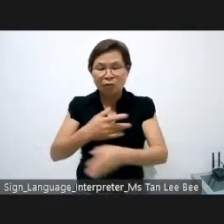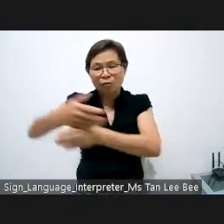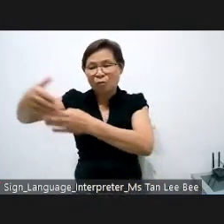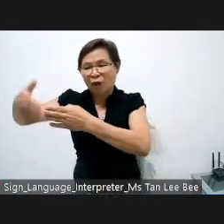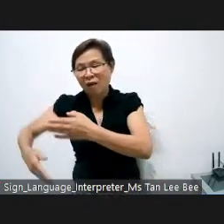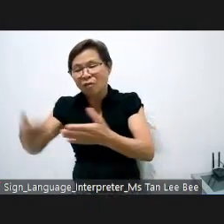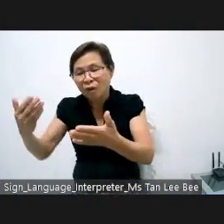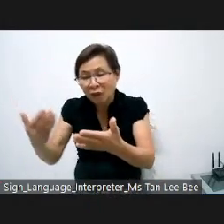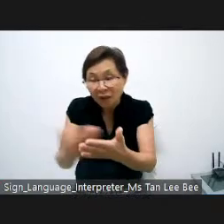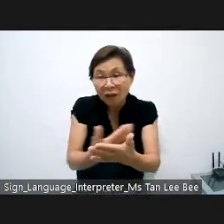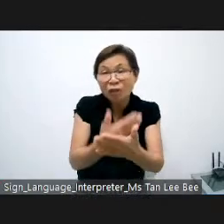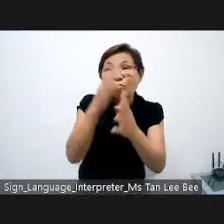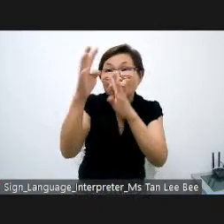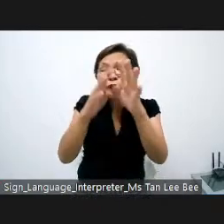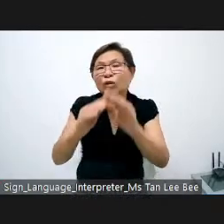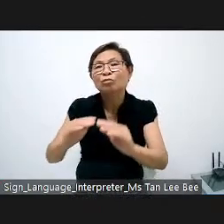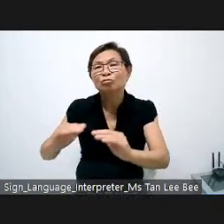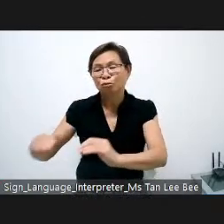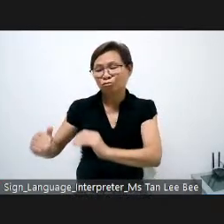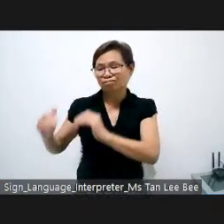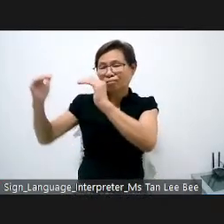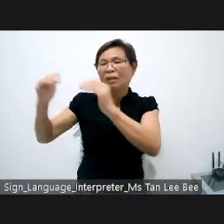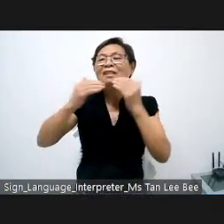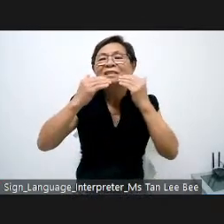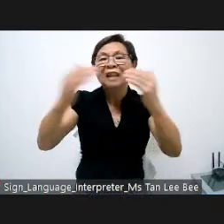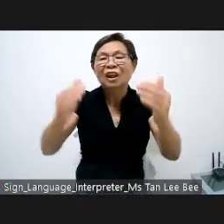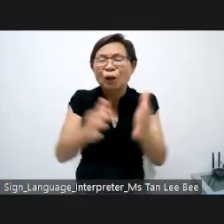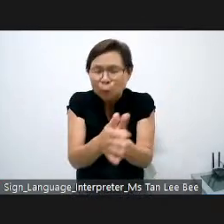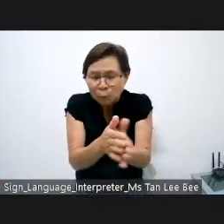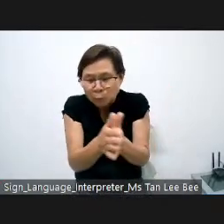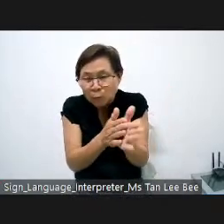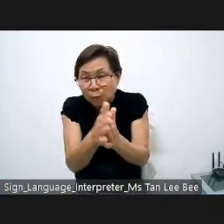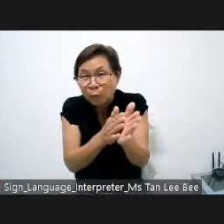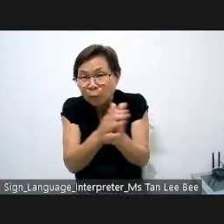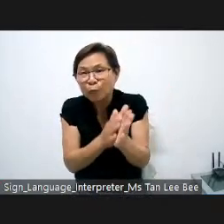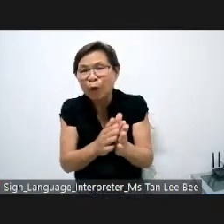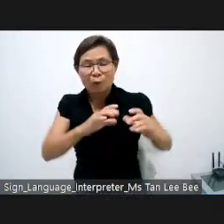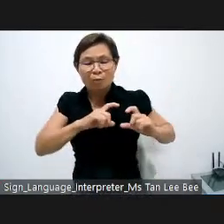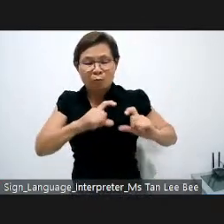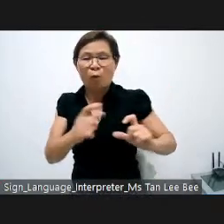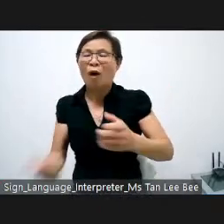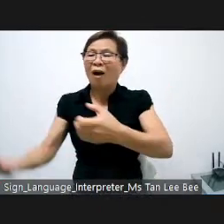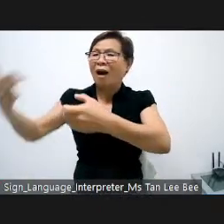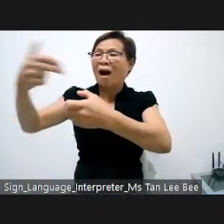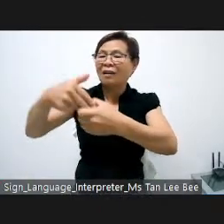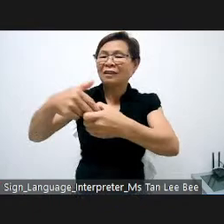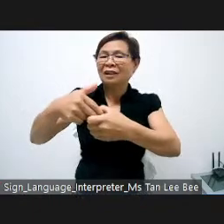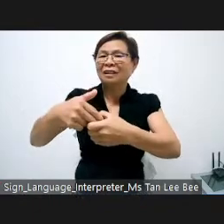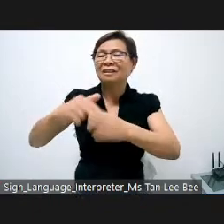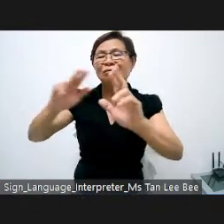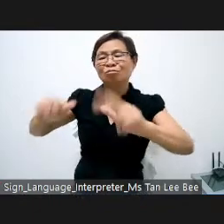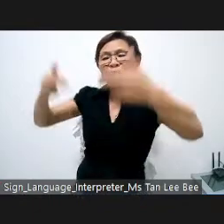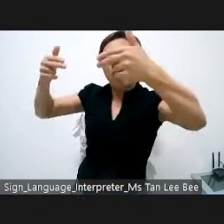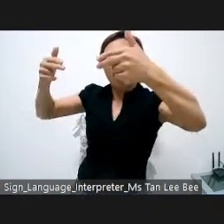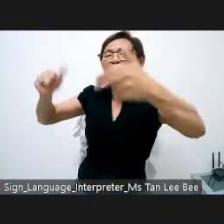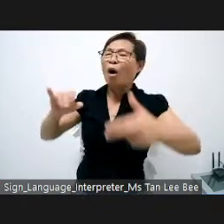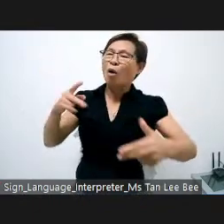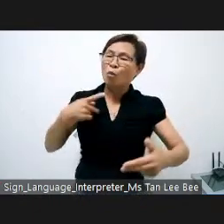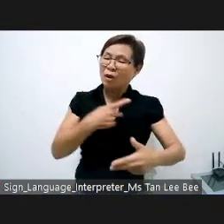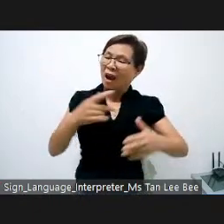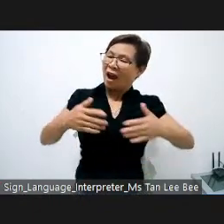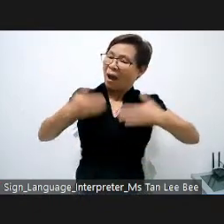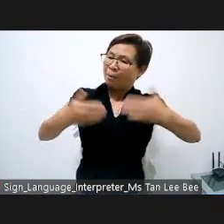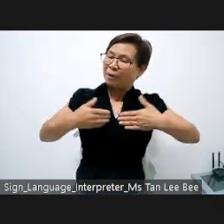Innovate to Elevate. Thank you for your diligent commitment for attending this webinar. We are happy to see